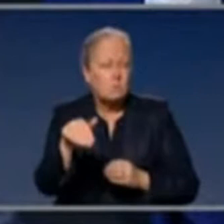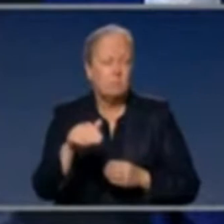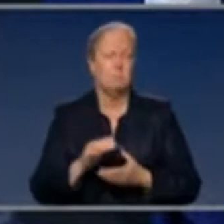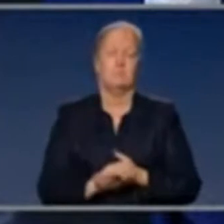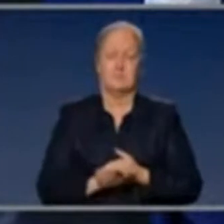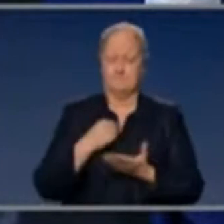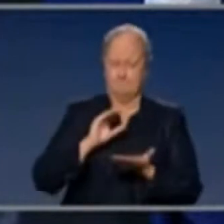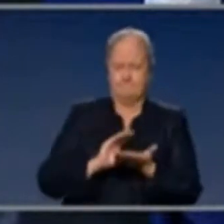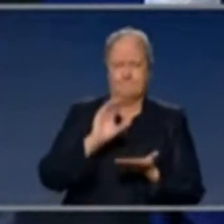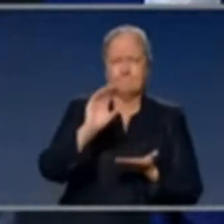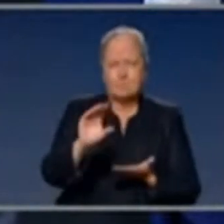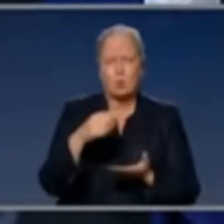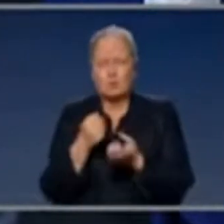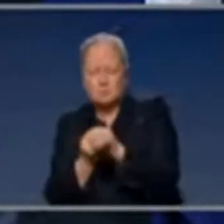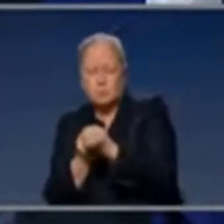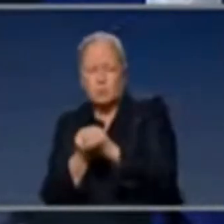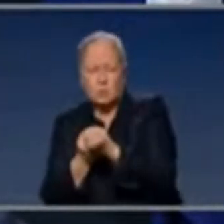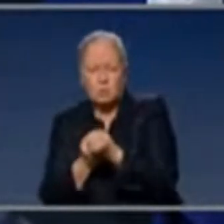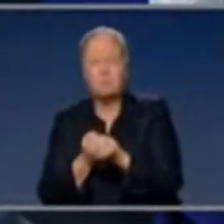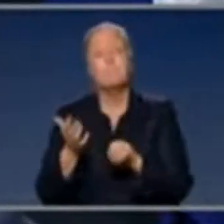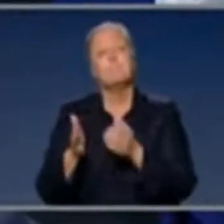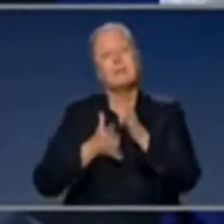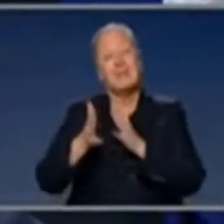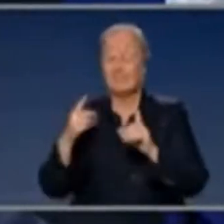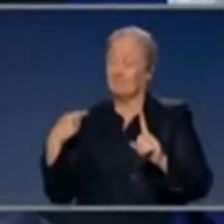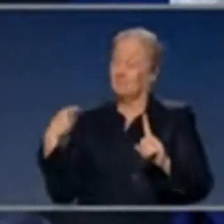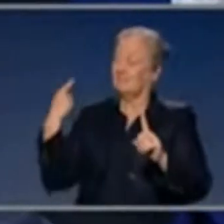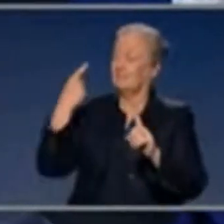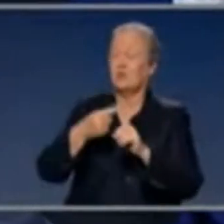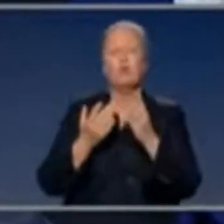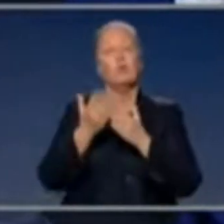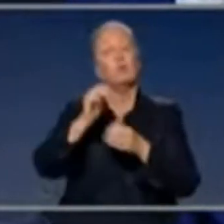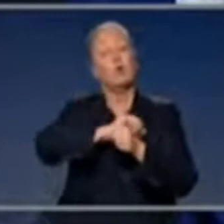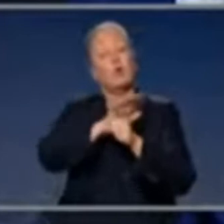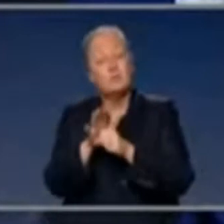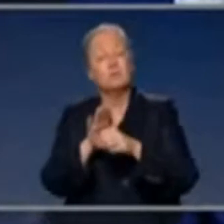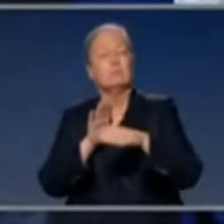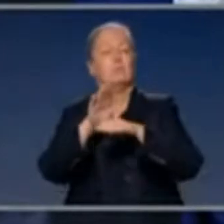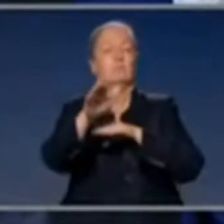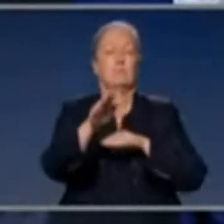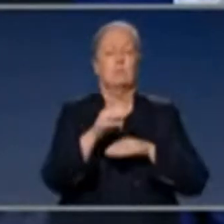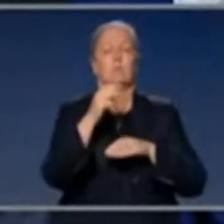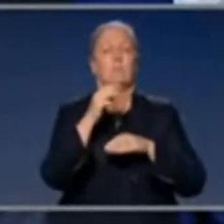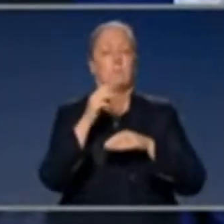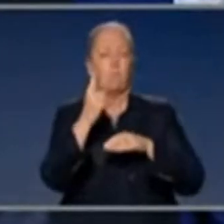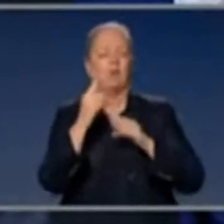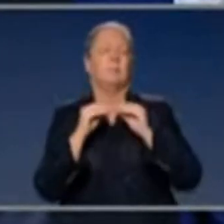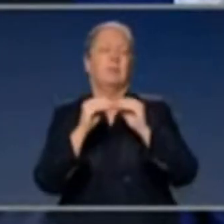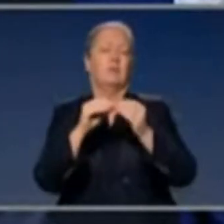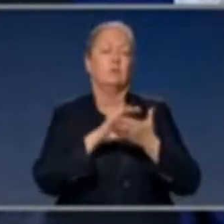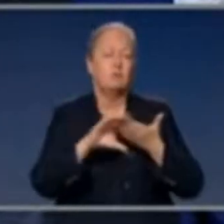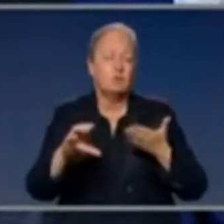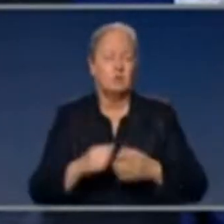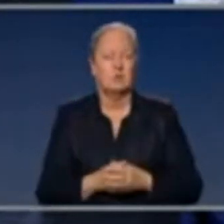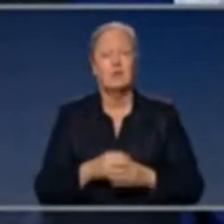made. That takes our total investment in aged care throughout this pandemic to more than $1 billion. The government will be